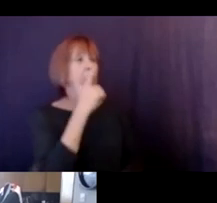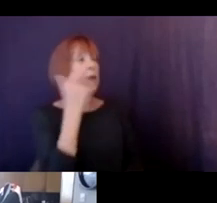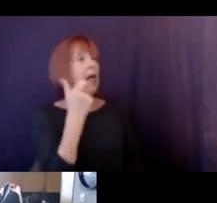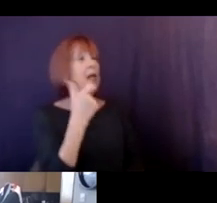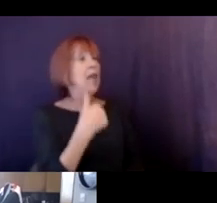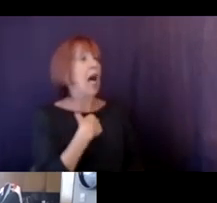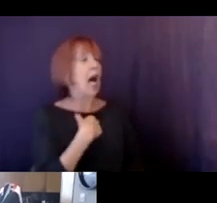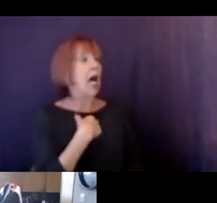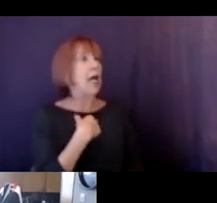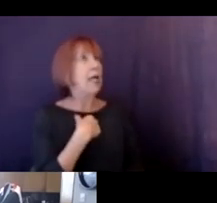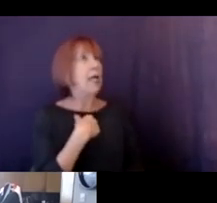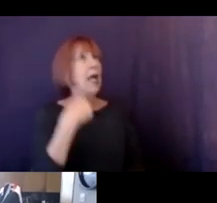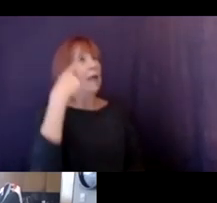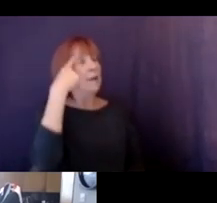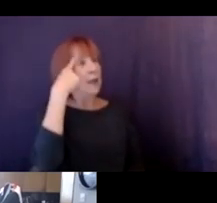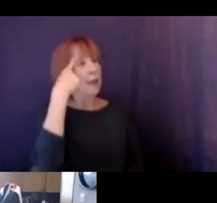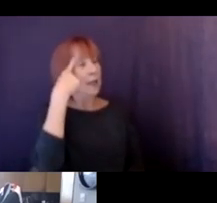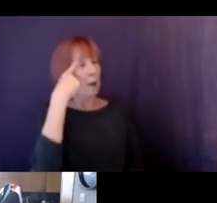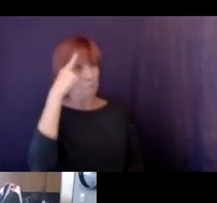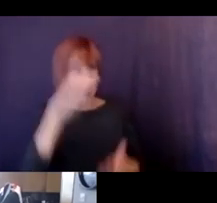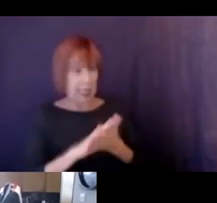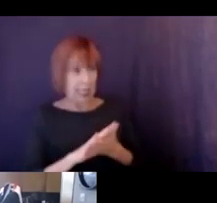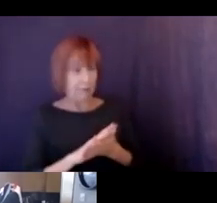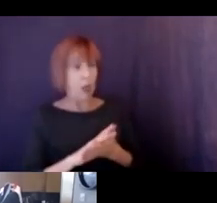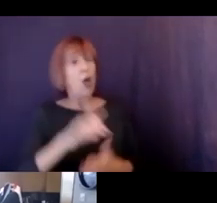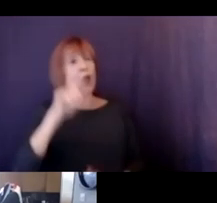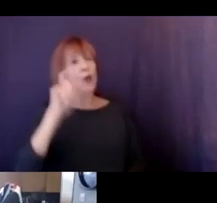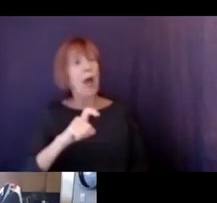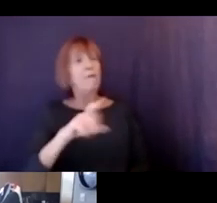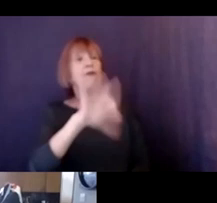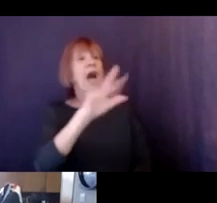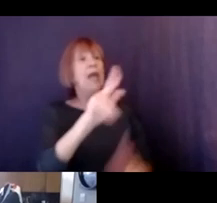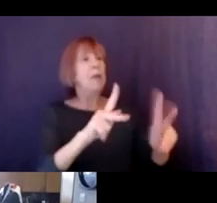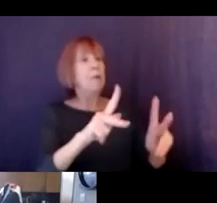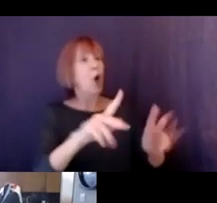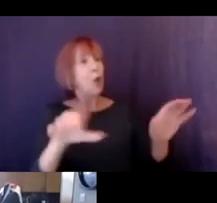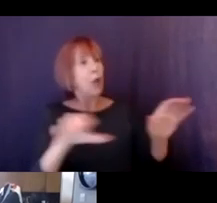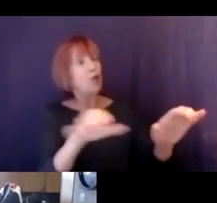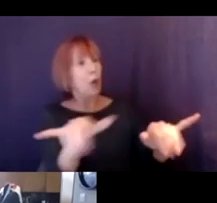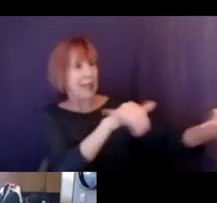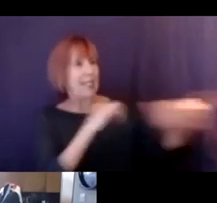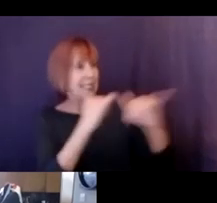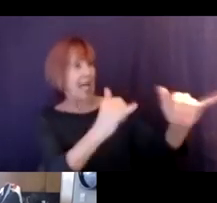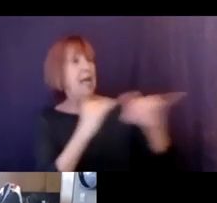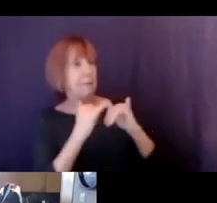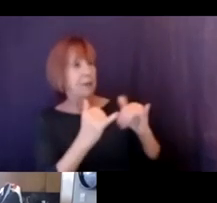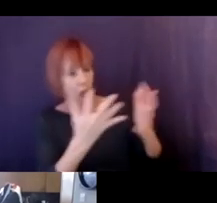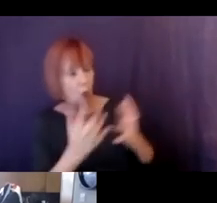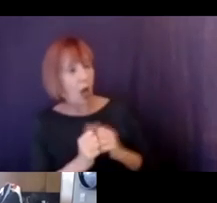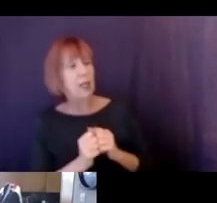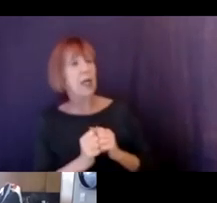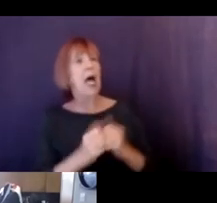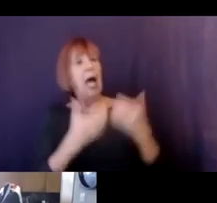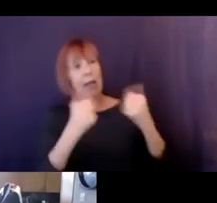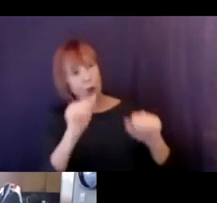I've always found that you have to kind of try to find people who are doing those things that you want to be doing and to try to work